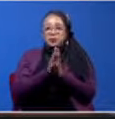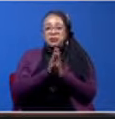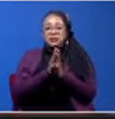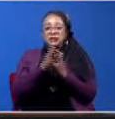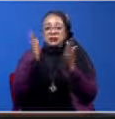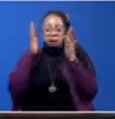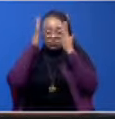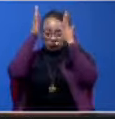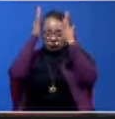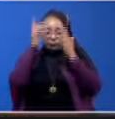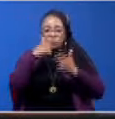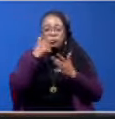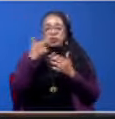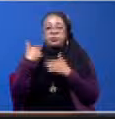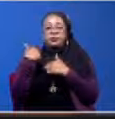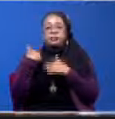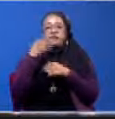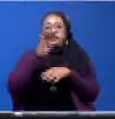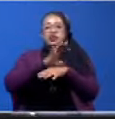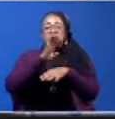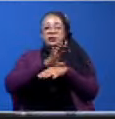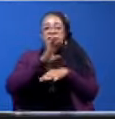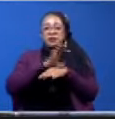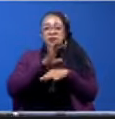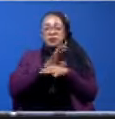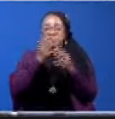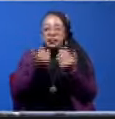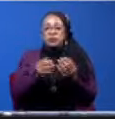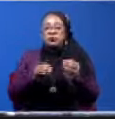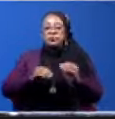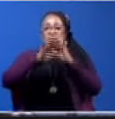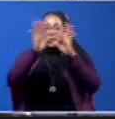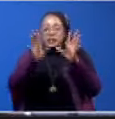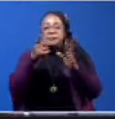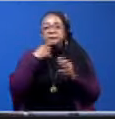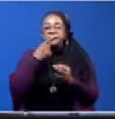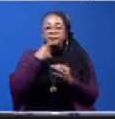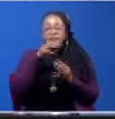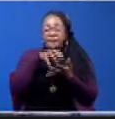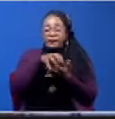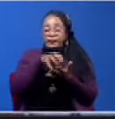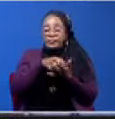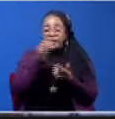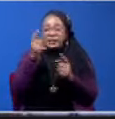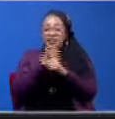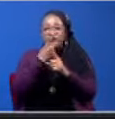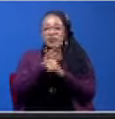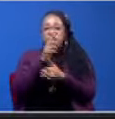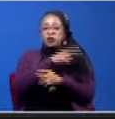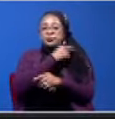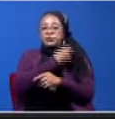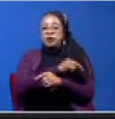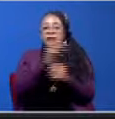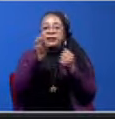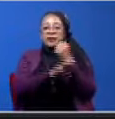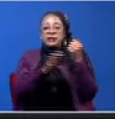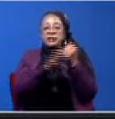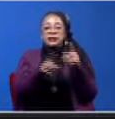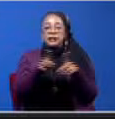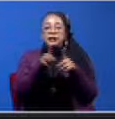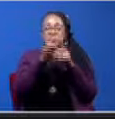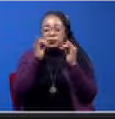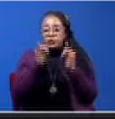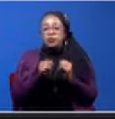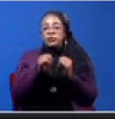maaskofu wanaosimamia hospitali za kidini umeweka wazi hali ilivyo katika hospitali nyingi nchini, huku mfumo mpya